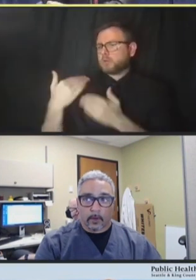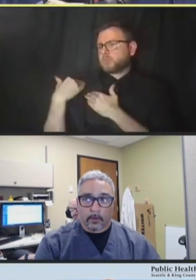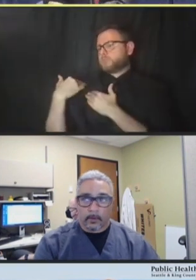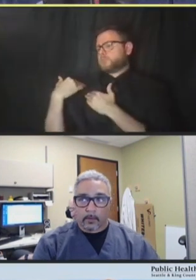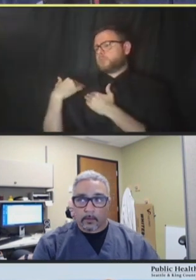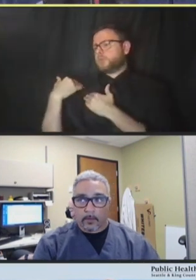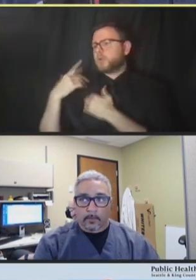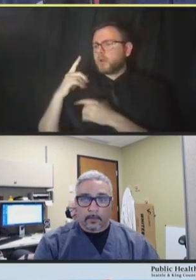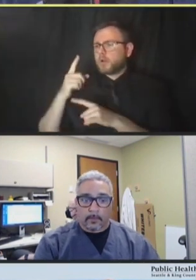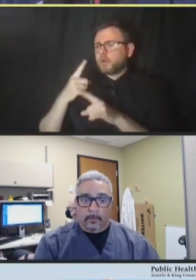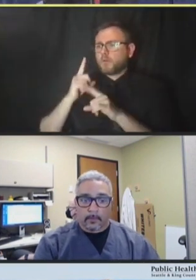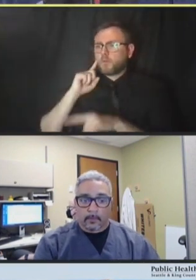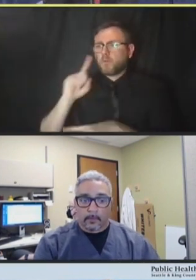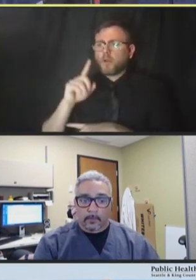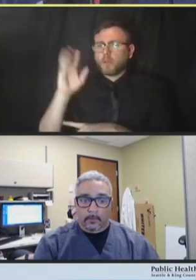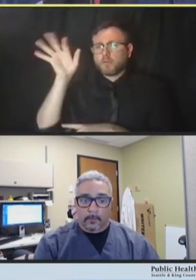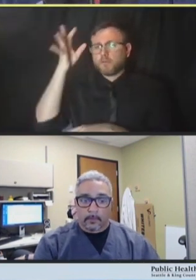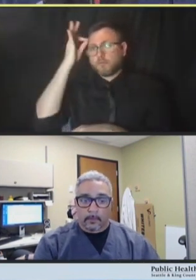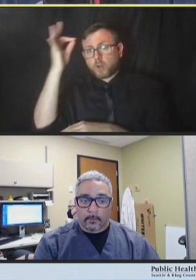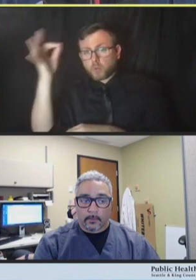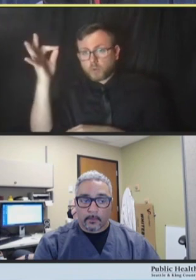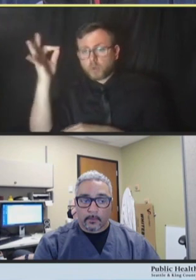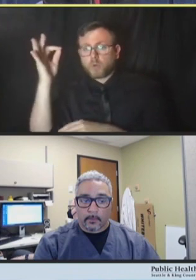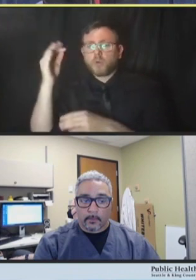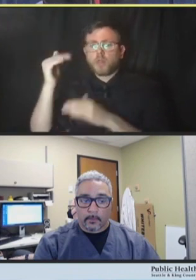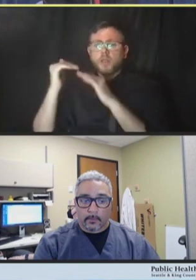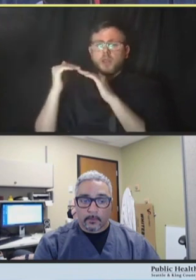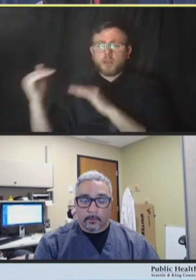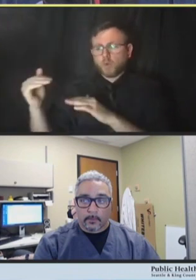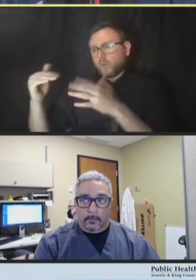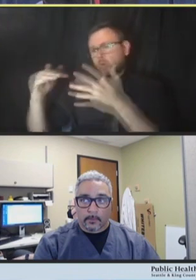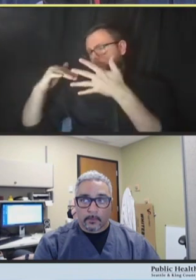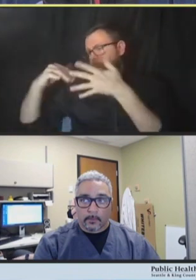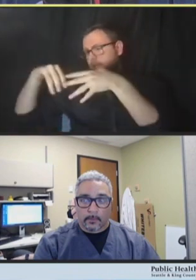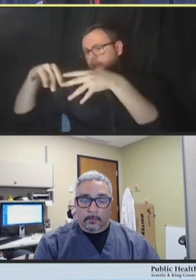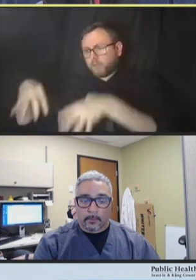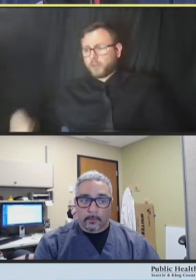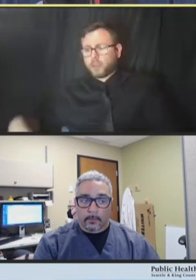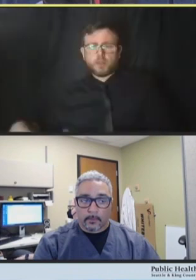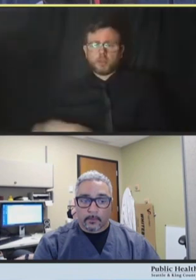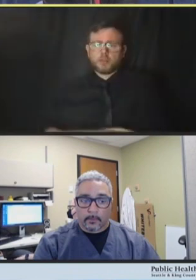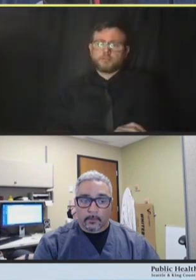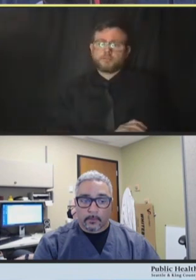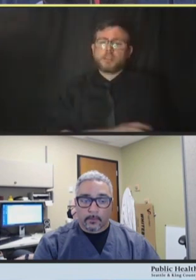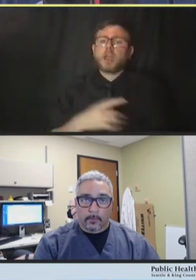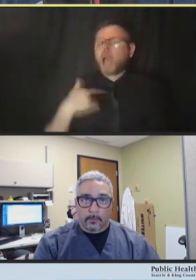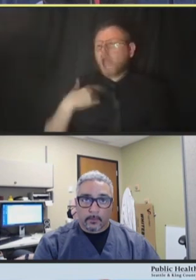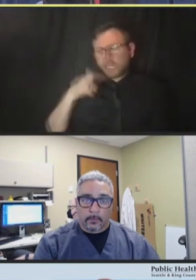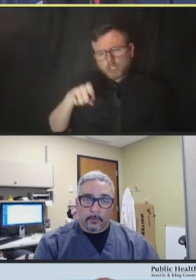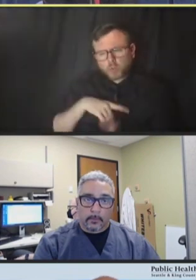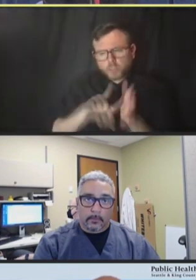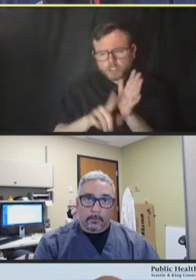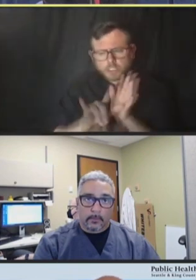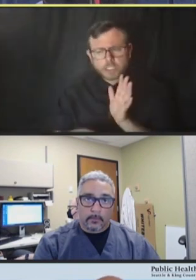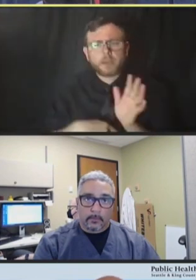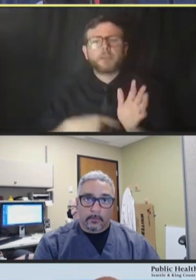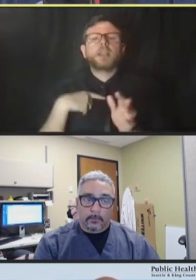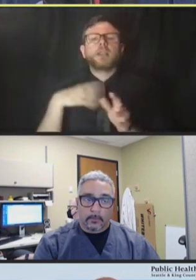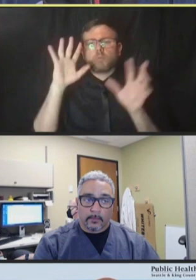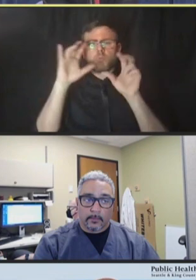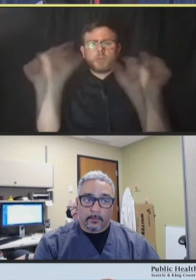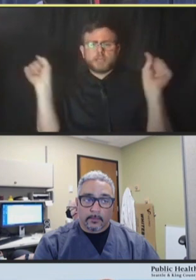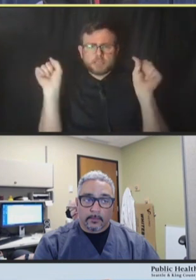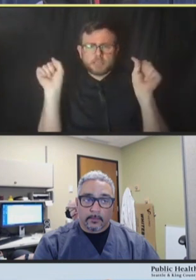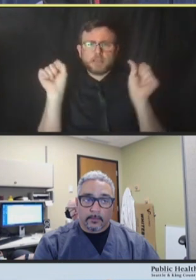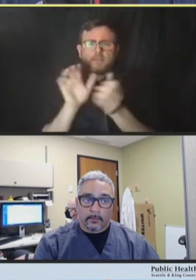have to follow up on that because I need to look at what the National Academy reports are. But I can tell you that the president of the Academy, Victor Zhao,